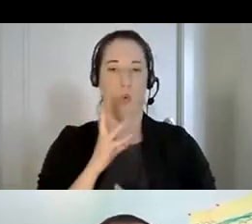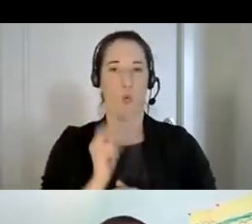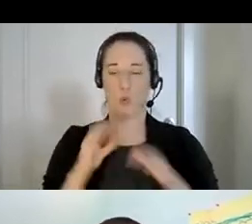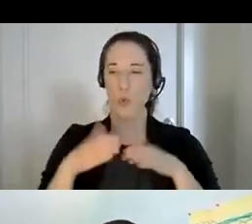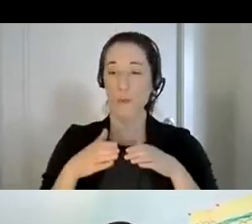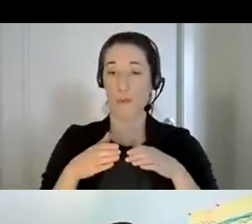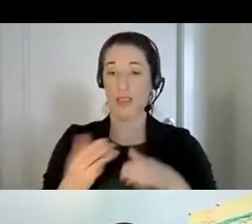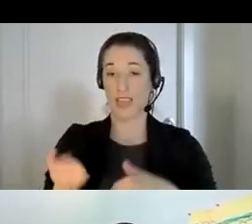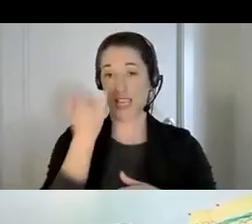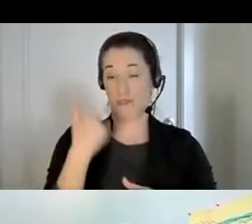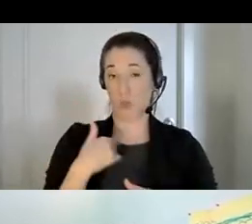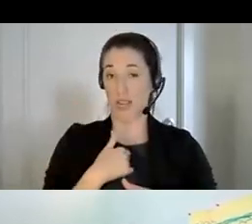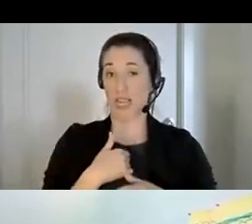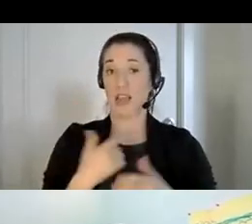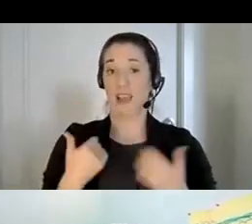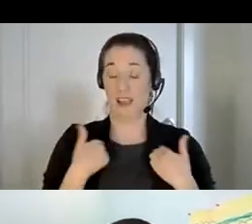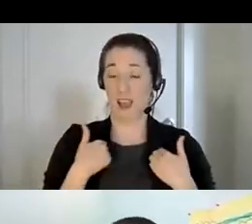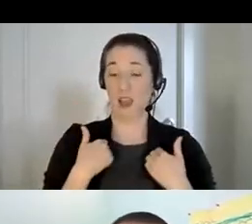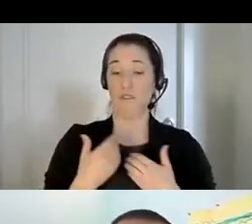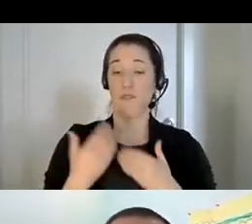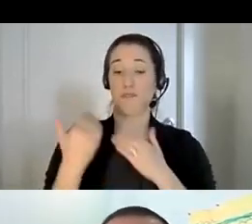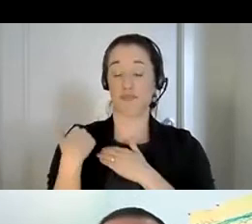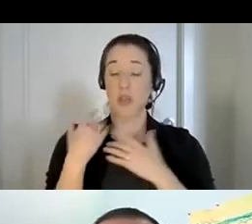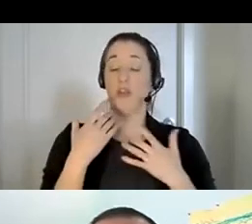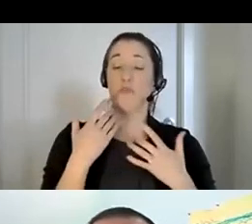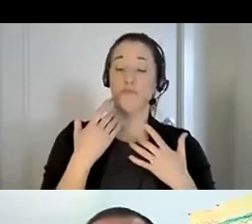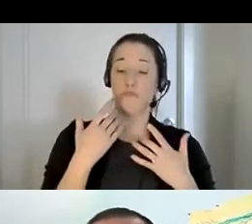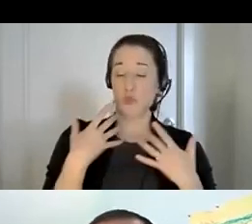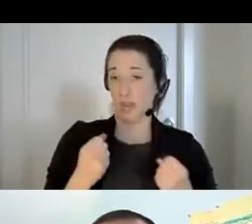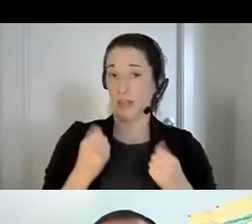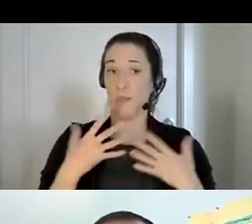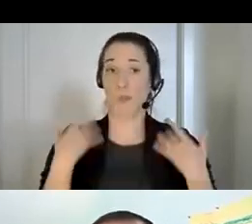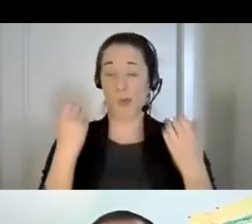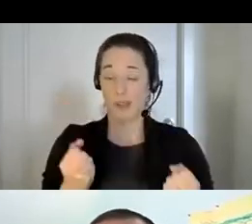making within group connections, what we gain from between groups connections is power.